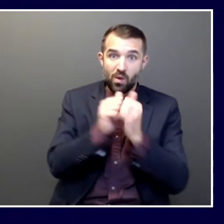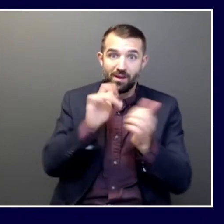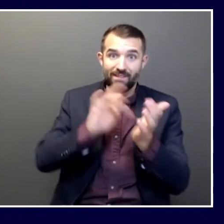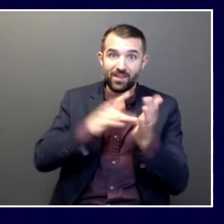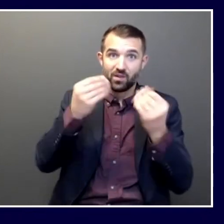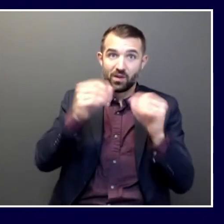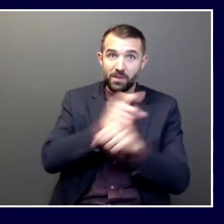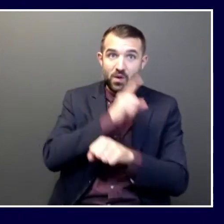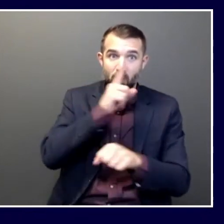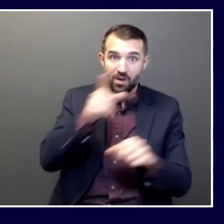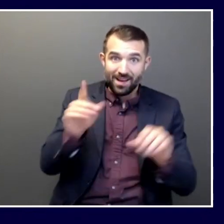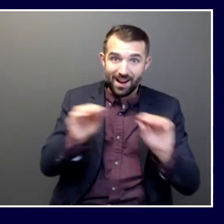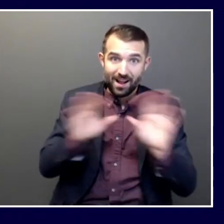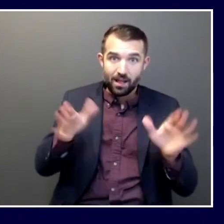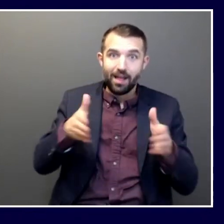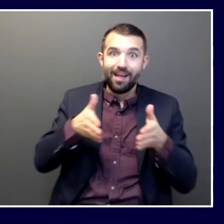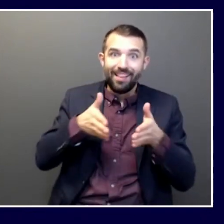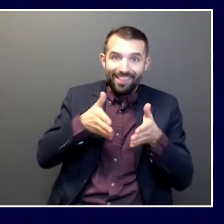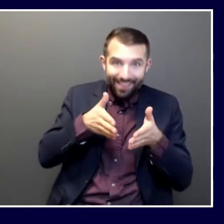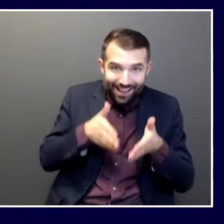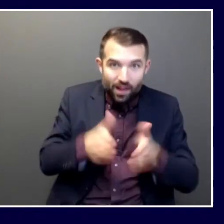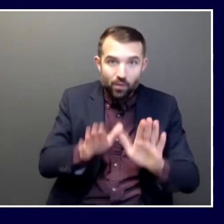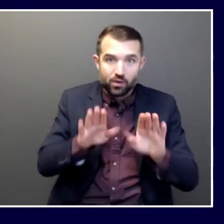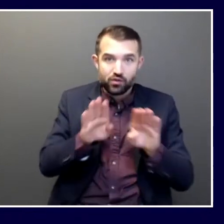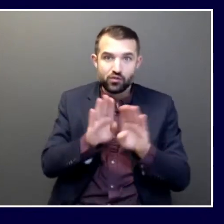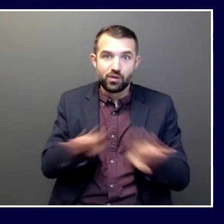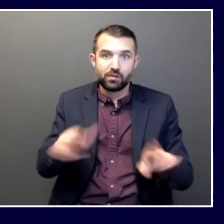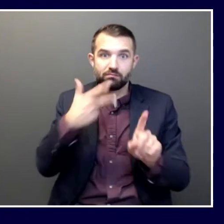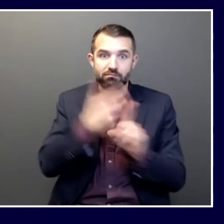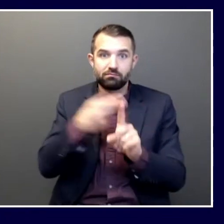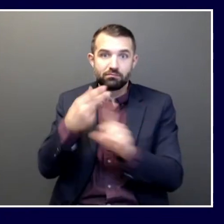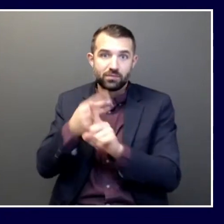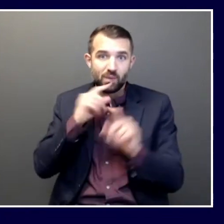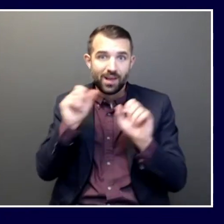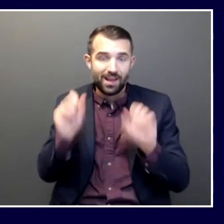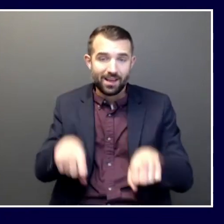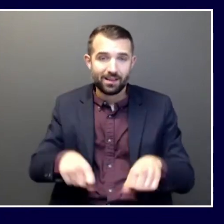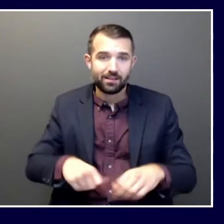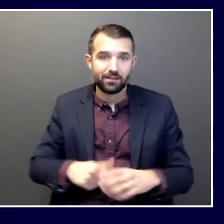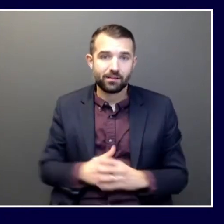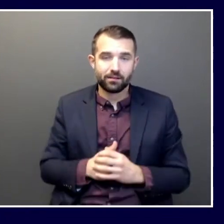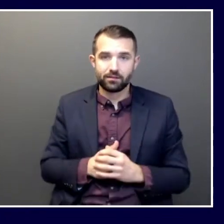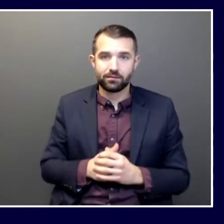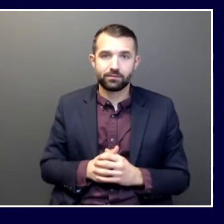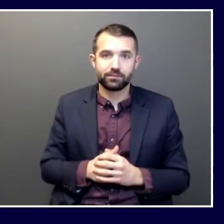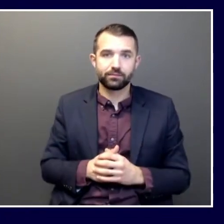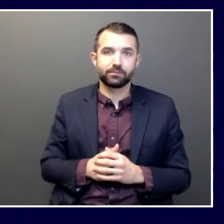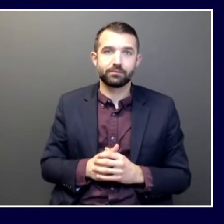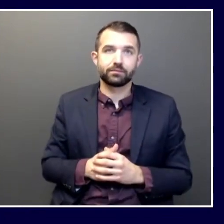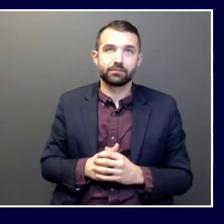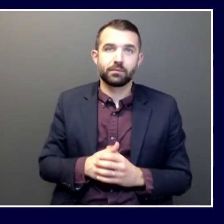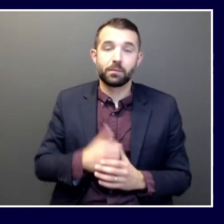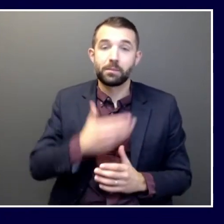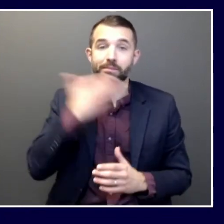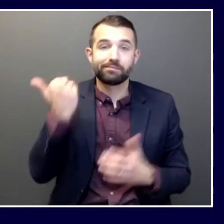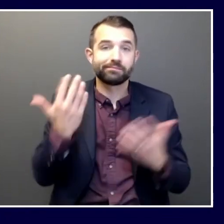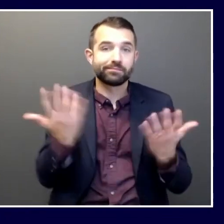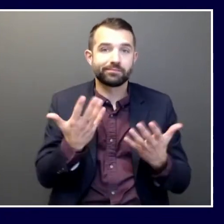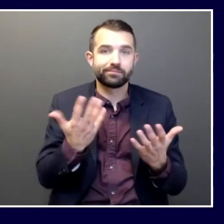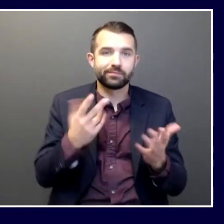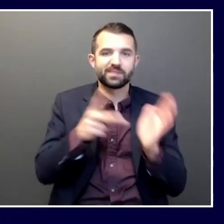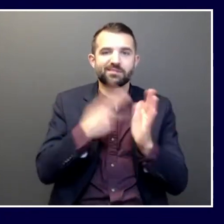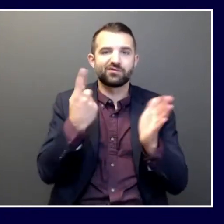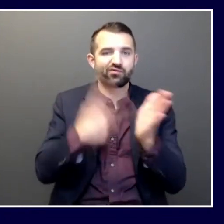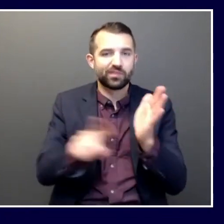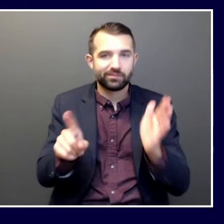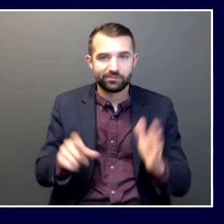pharmacy that it will be honored? Sure. The best thing to do is to double check with the pharmacy. But here's the bottom